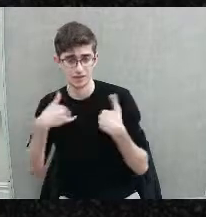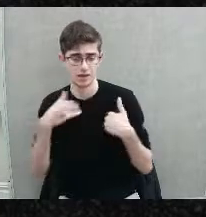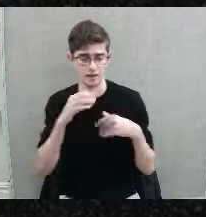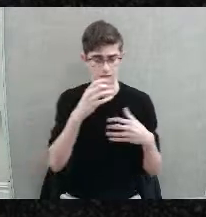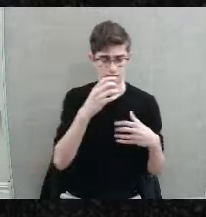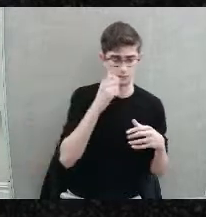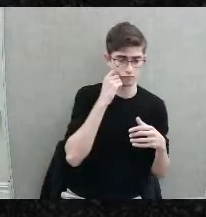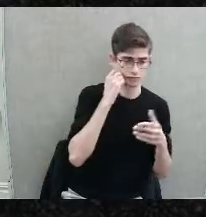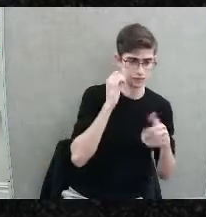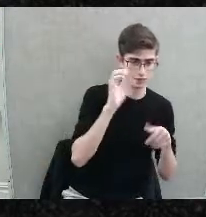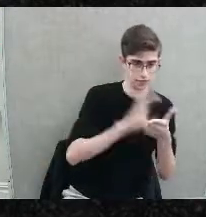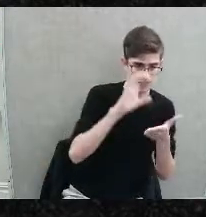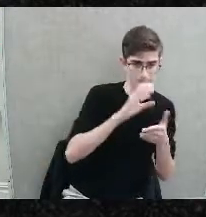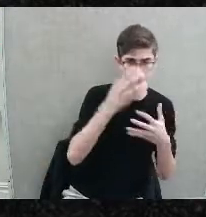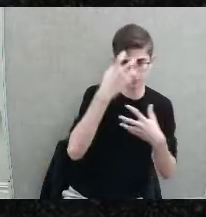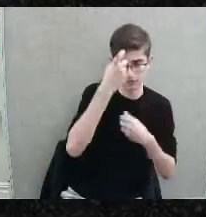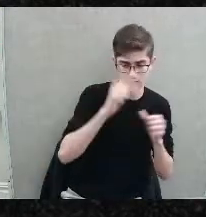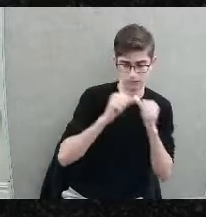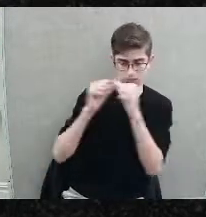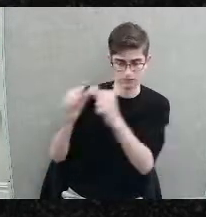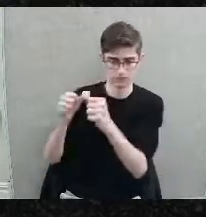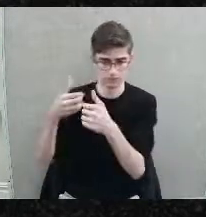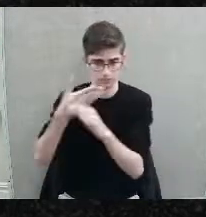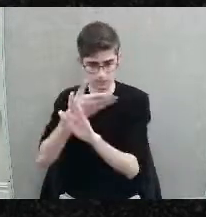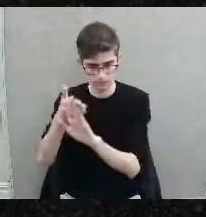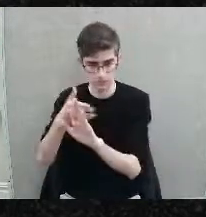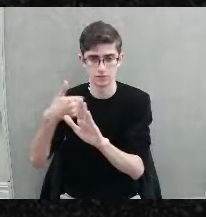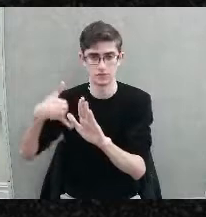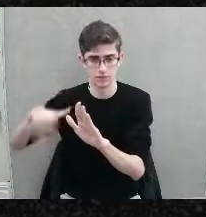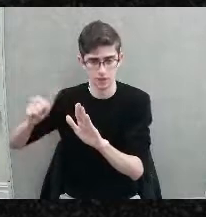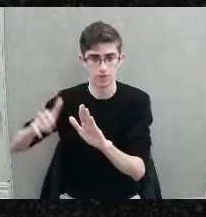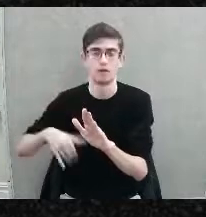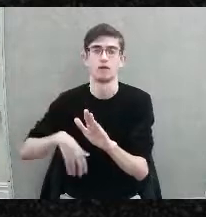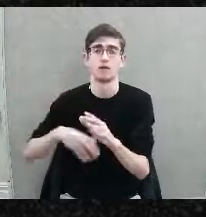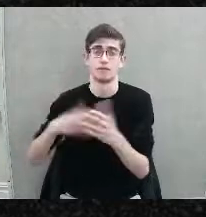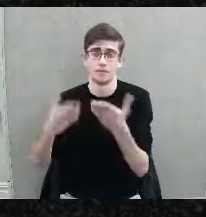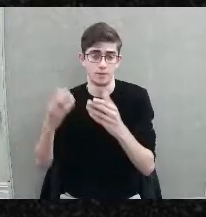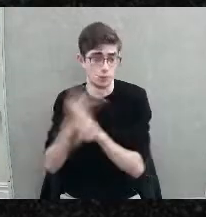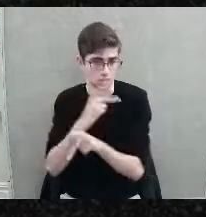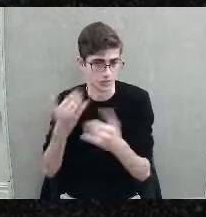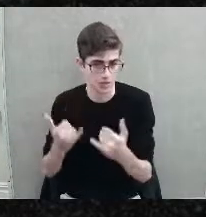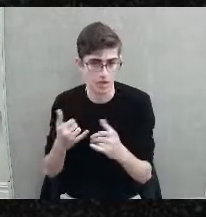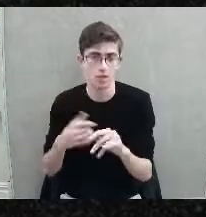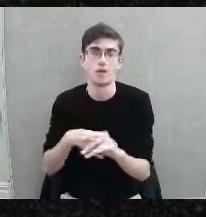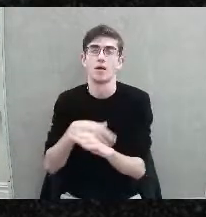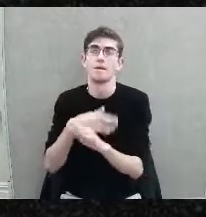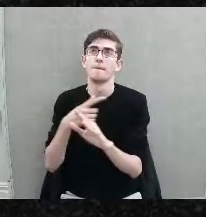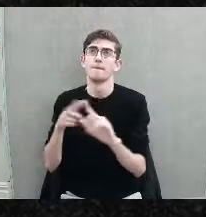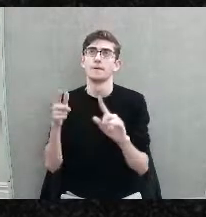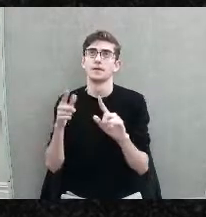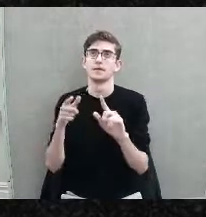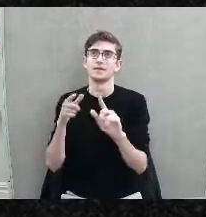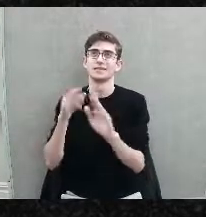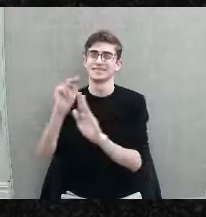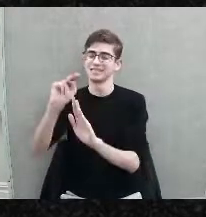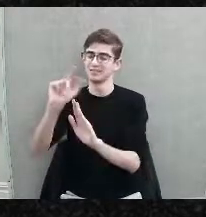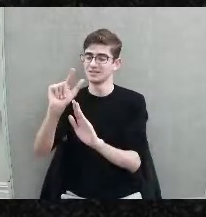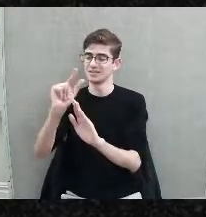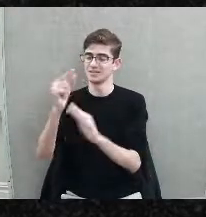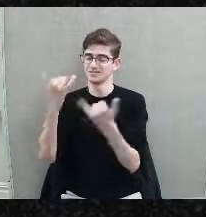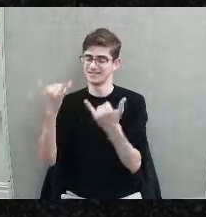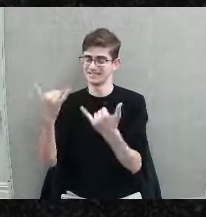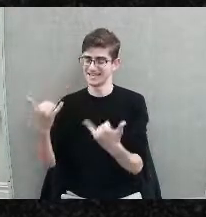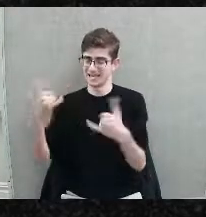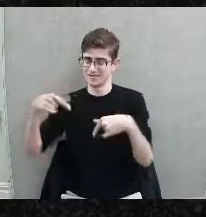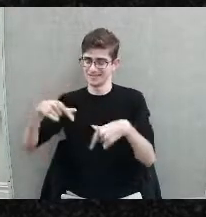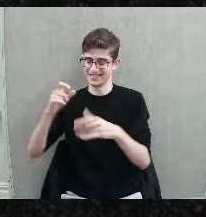colonialism, which are in fact visibly intensified in certain ways, but is this something different? I mean,